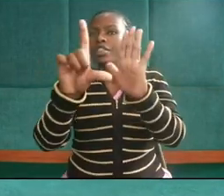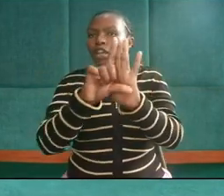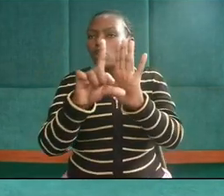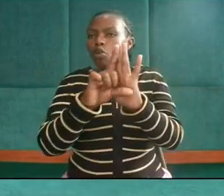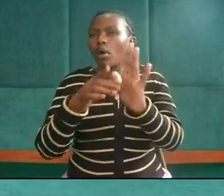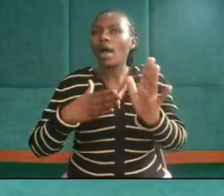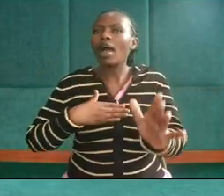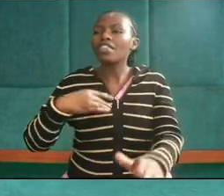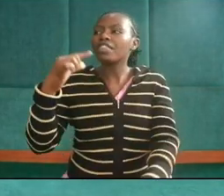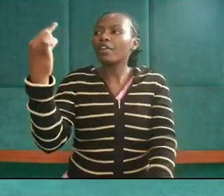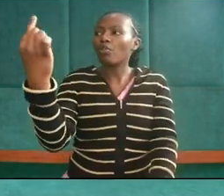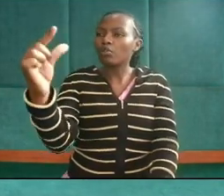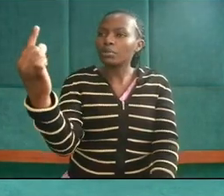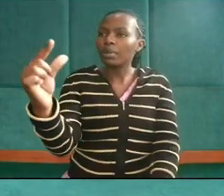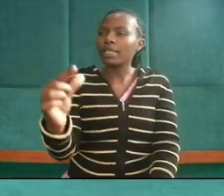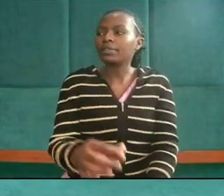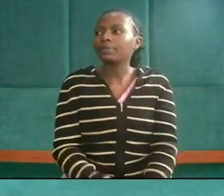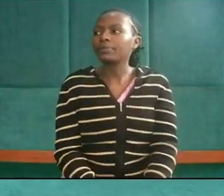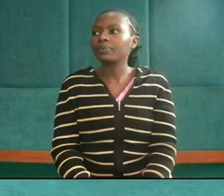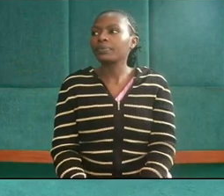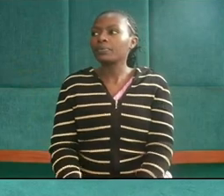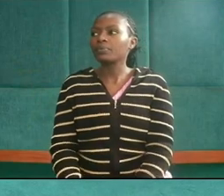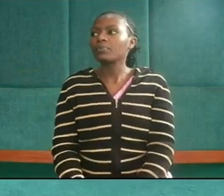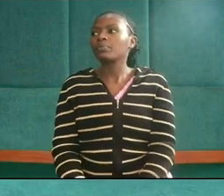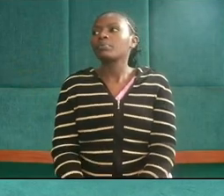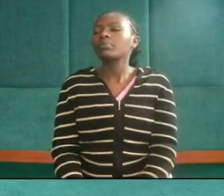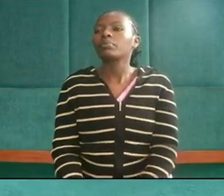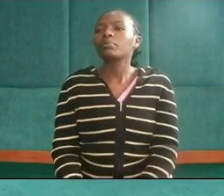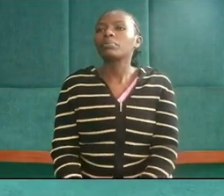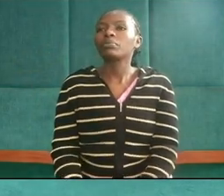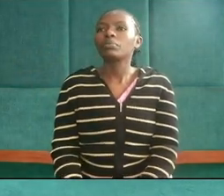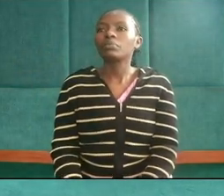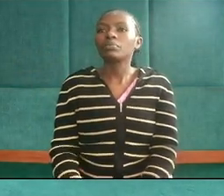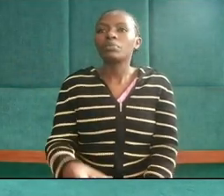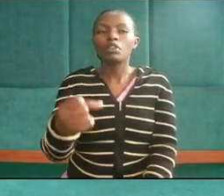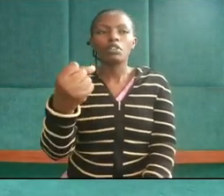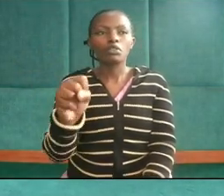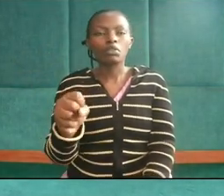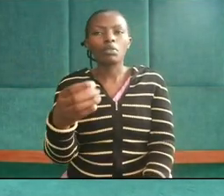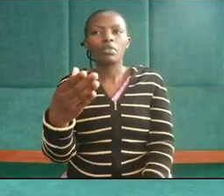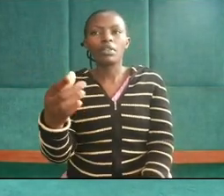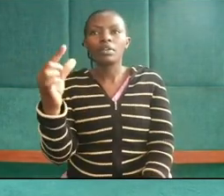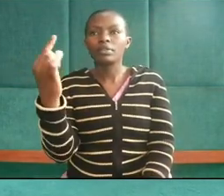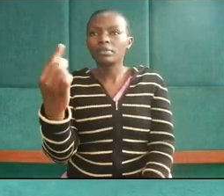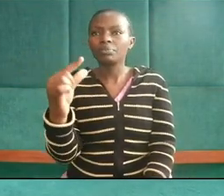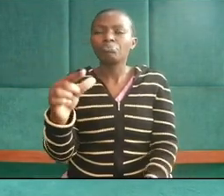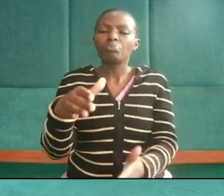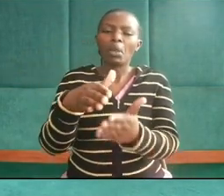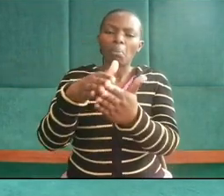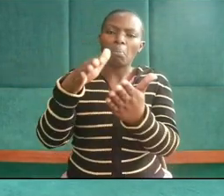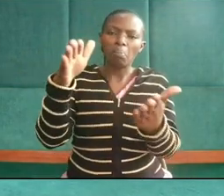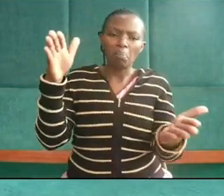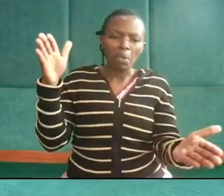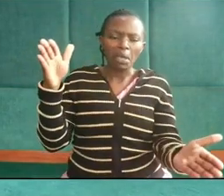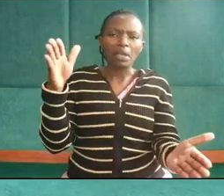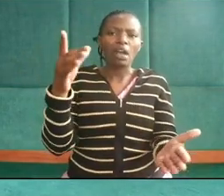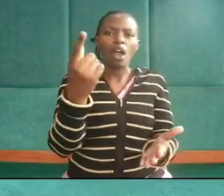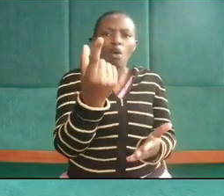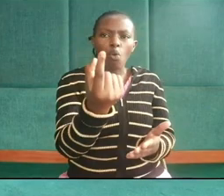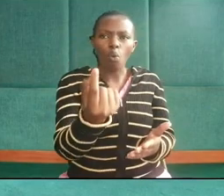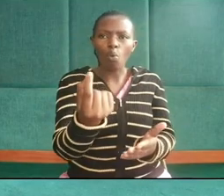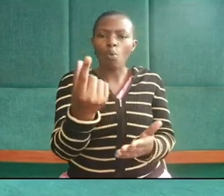The law and the gospel. So, the gospel, a very big word, but